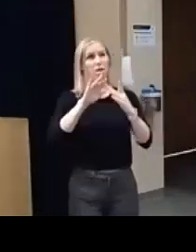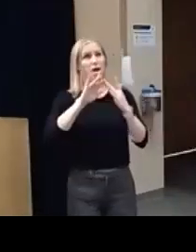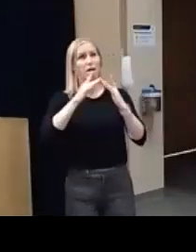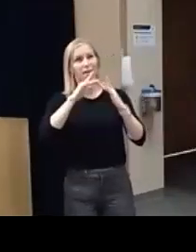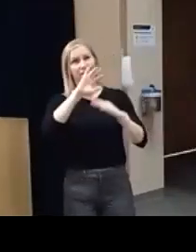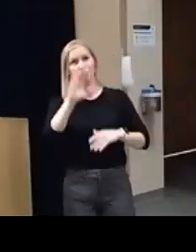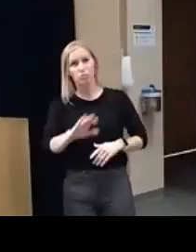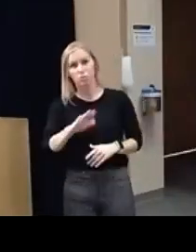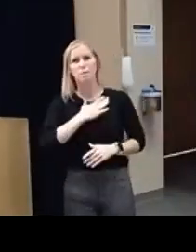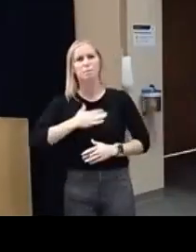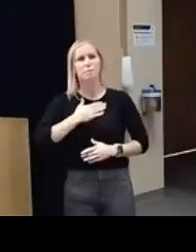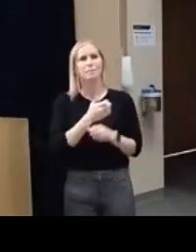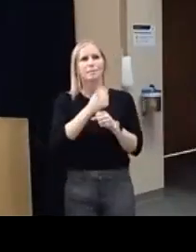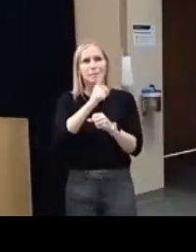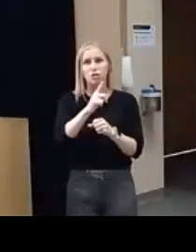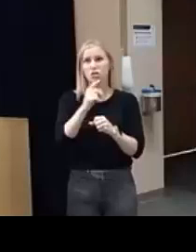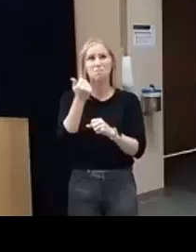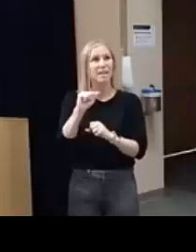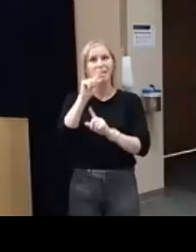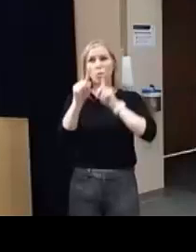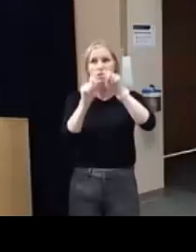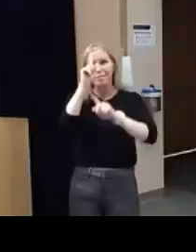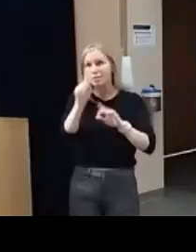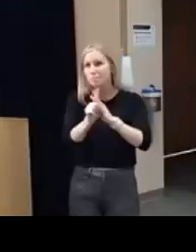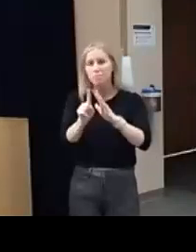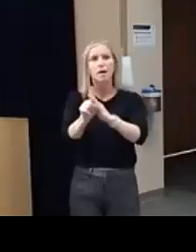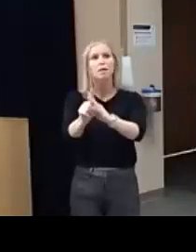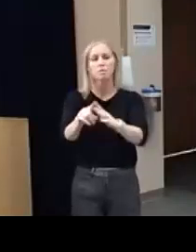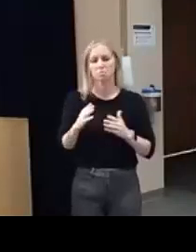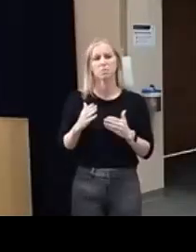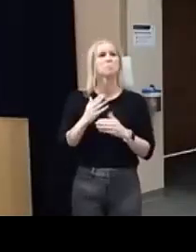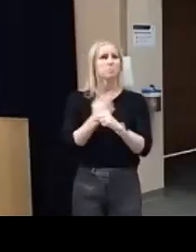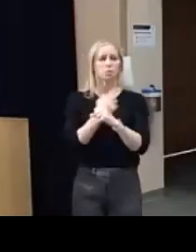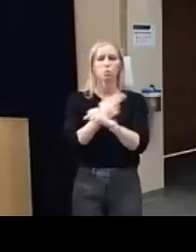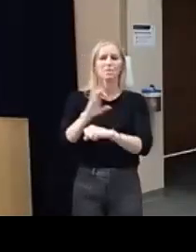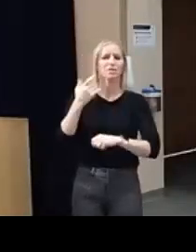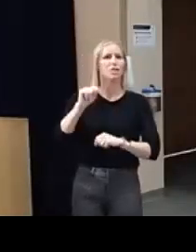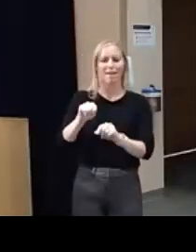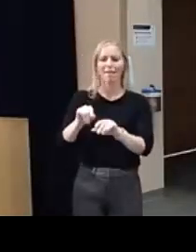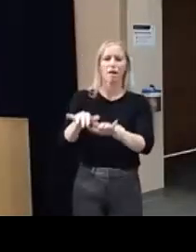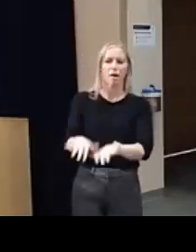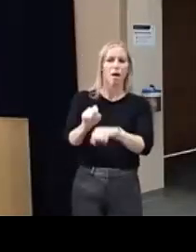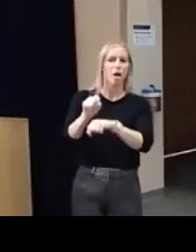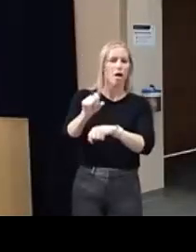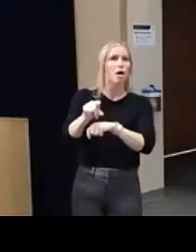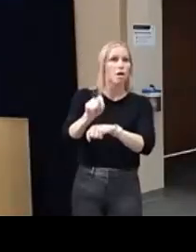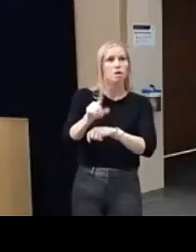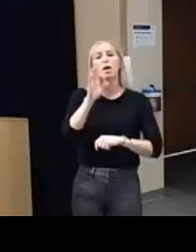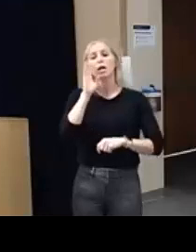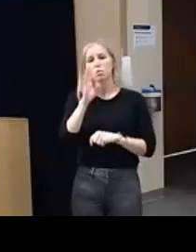please make sure that you enter any questions in the chat or thoughts, and we'll address those around quarter to the